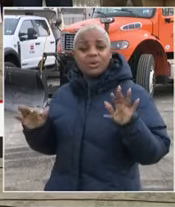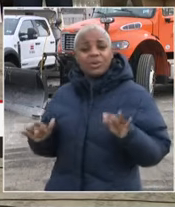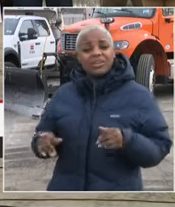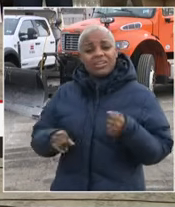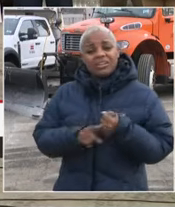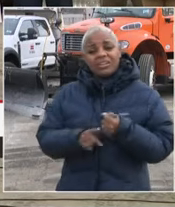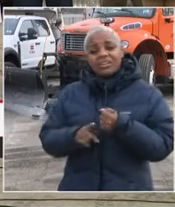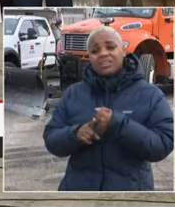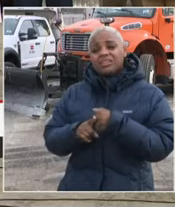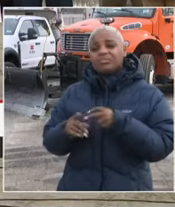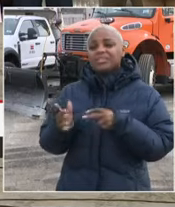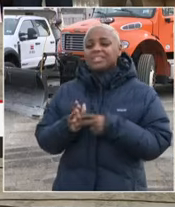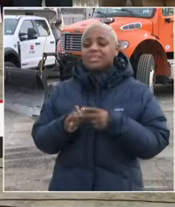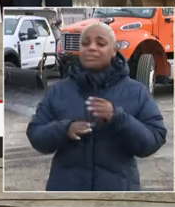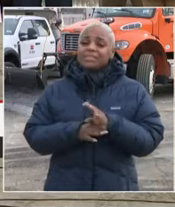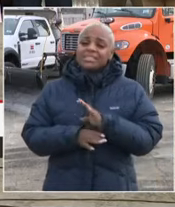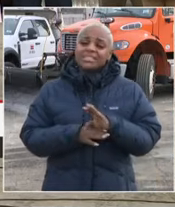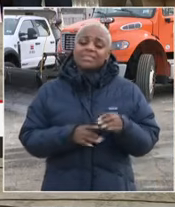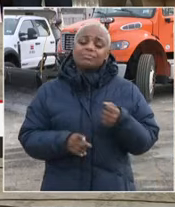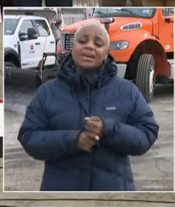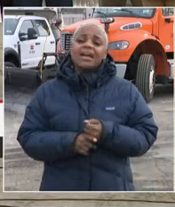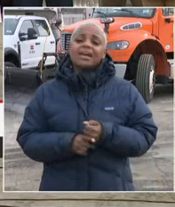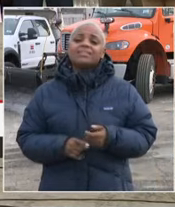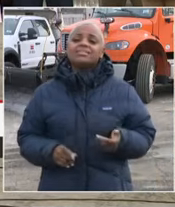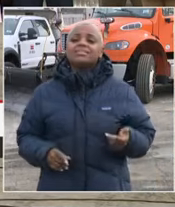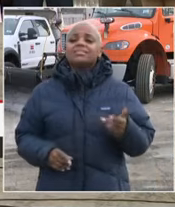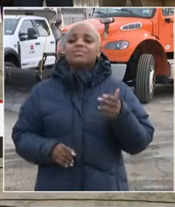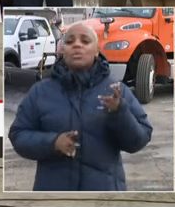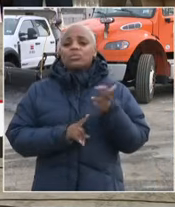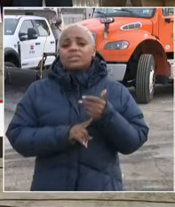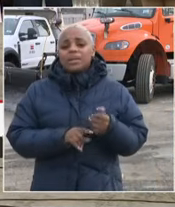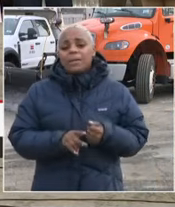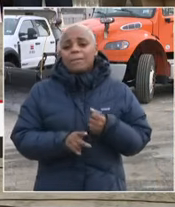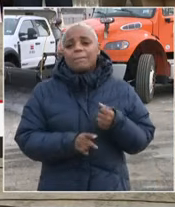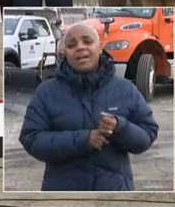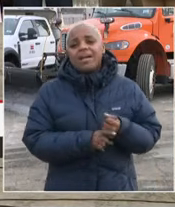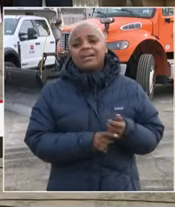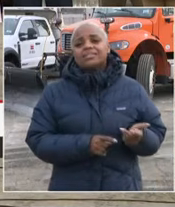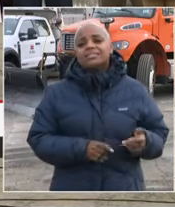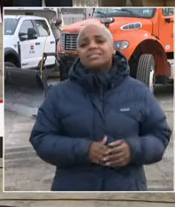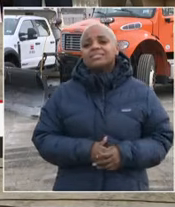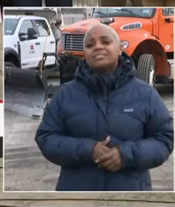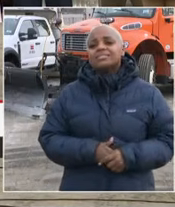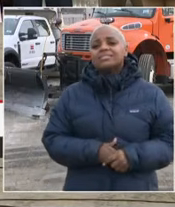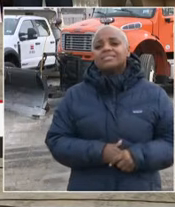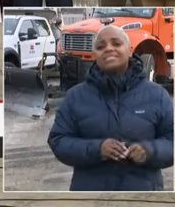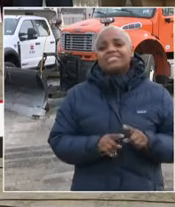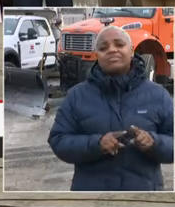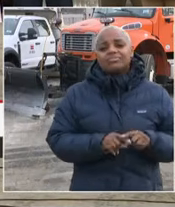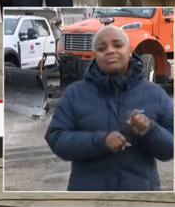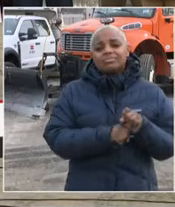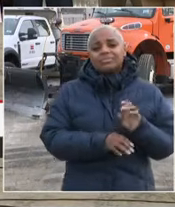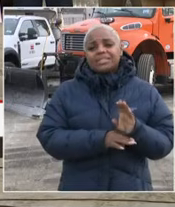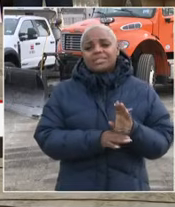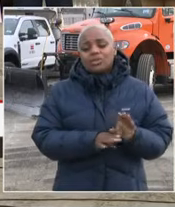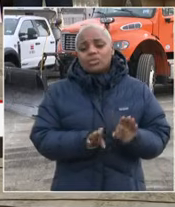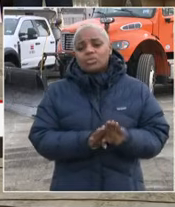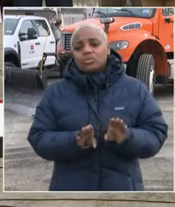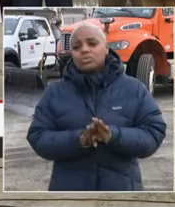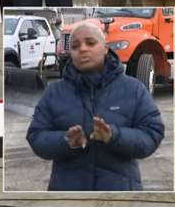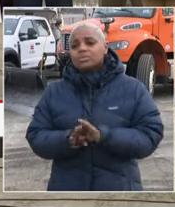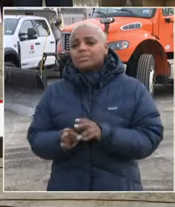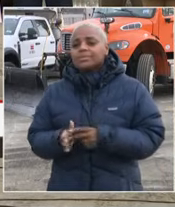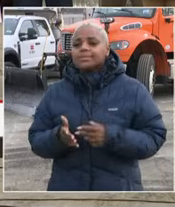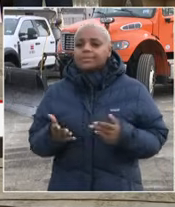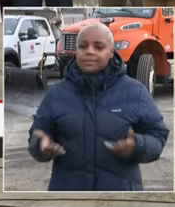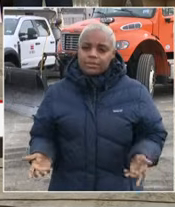suffer. And if we can't get open, then their employees and guests can't get to work and get to their events. So how do we focus on keeping